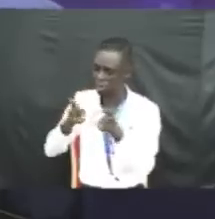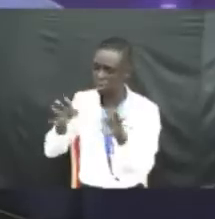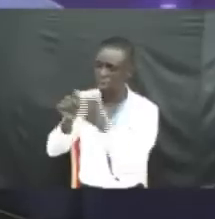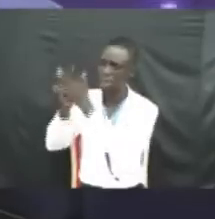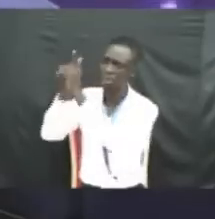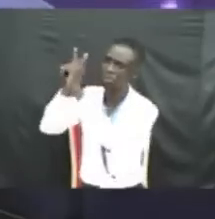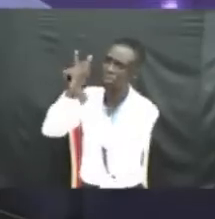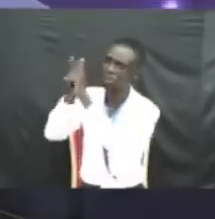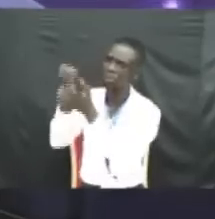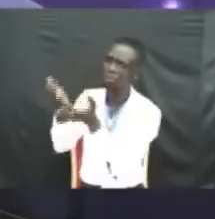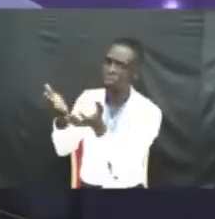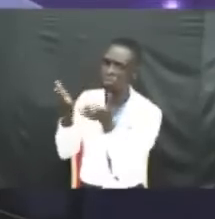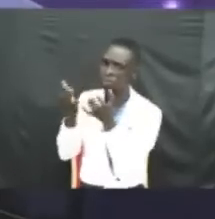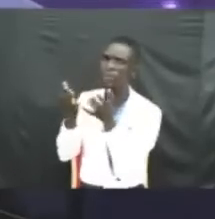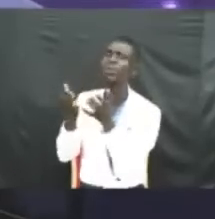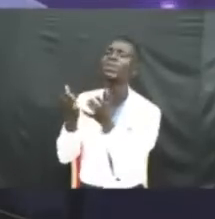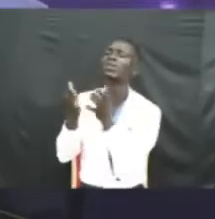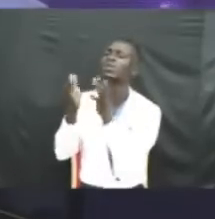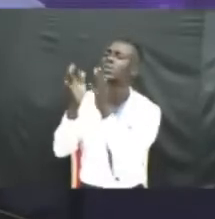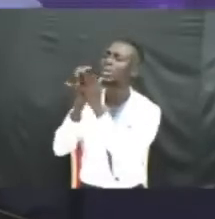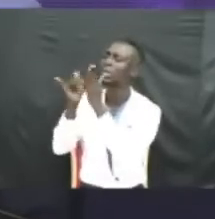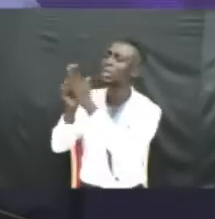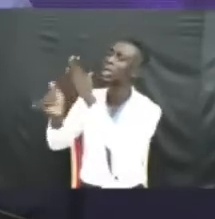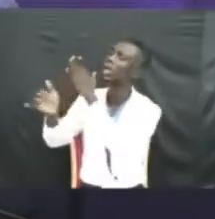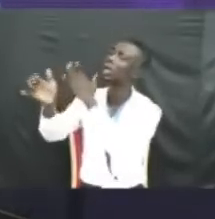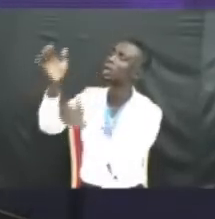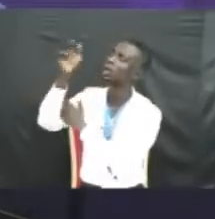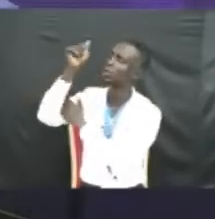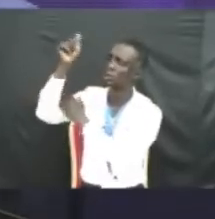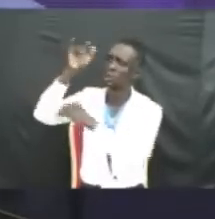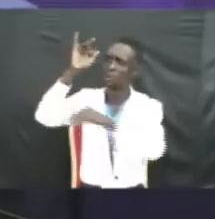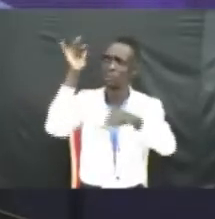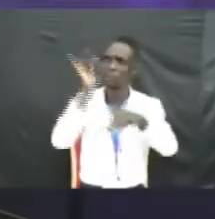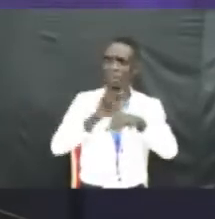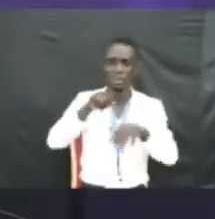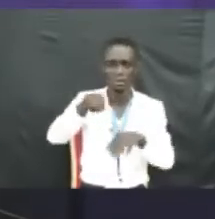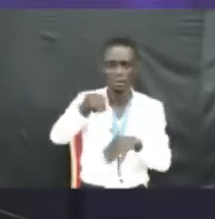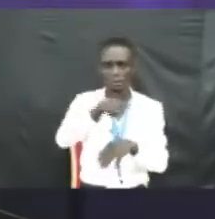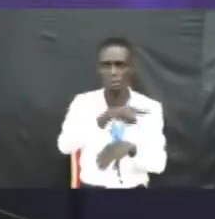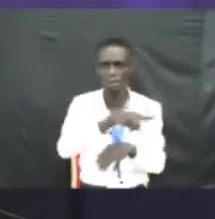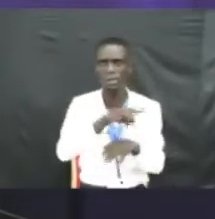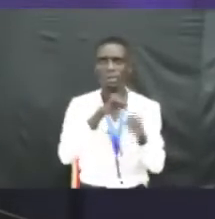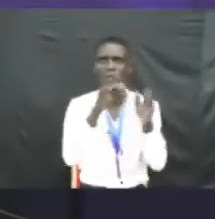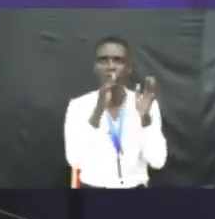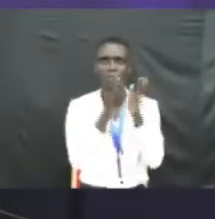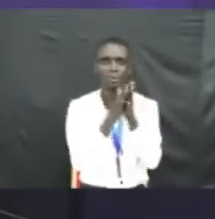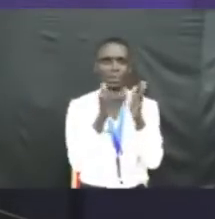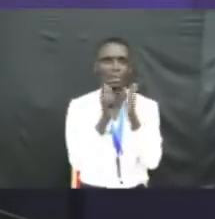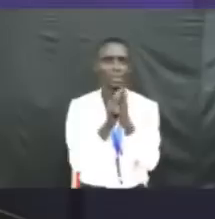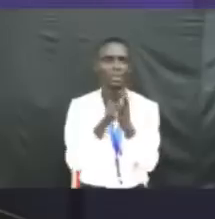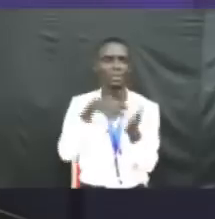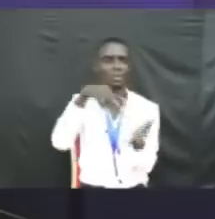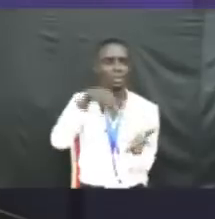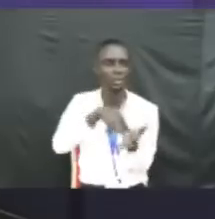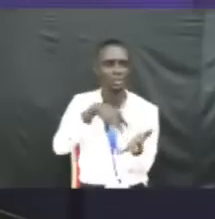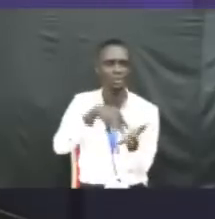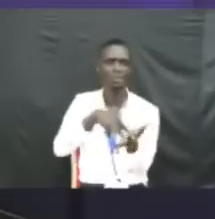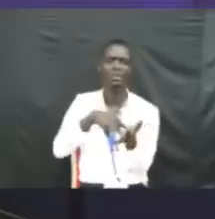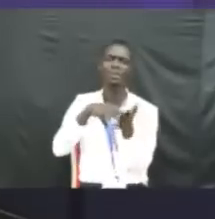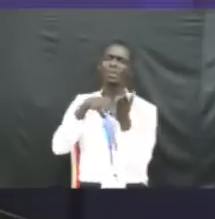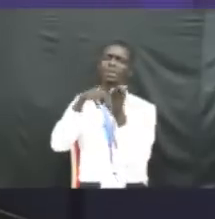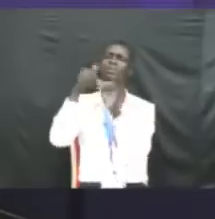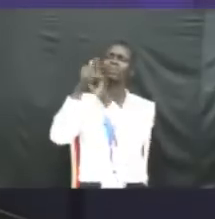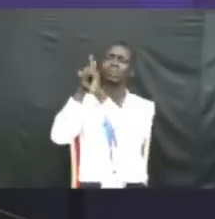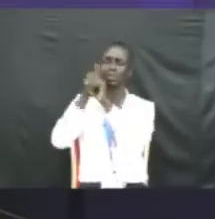And we pray Lord God Almighty that you will touch them. Lord we pray as we stand before you. We ask but you